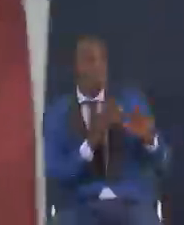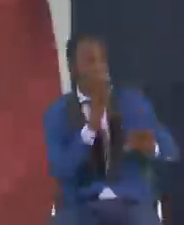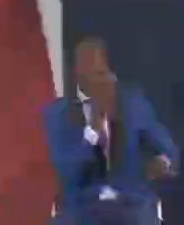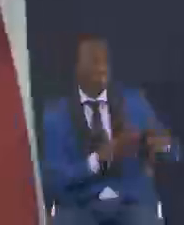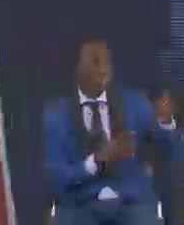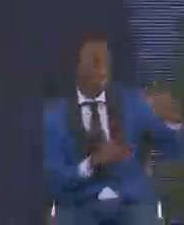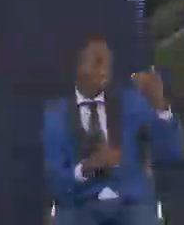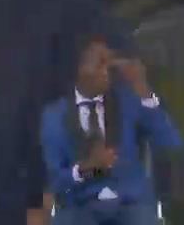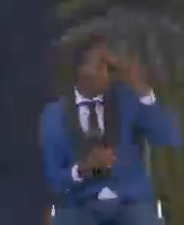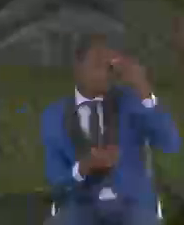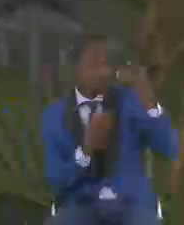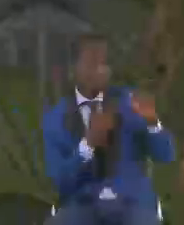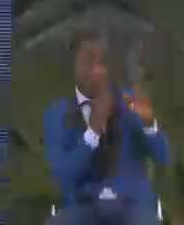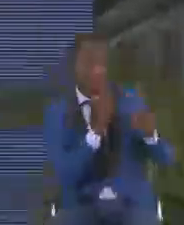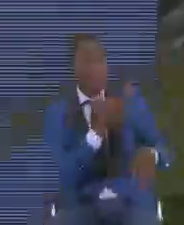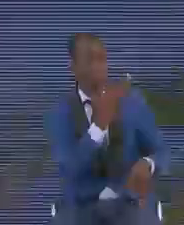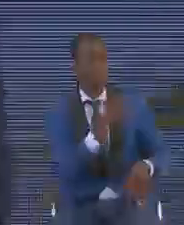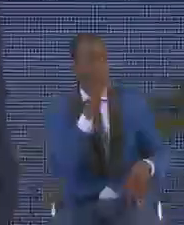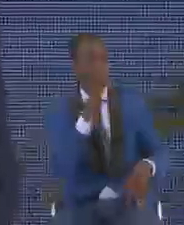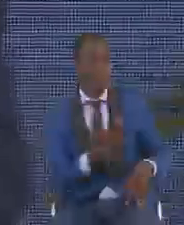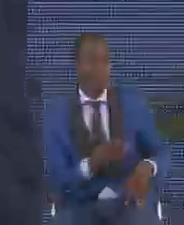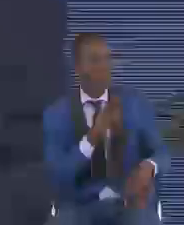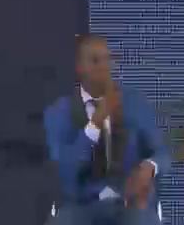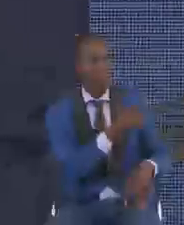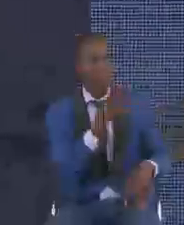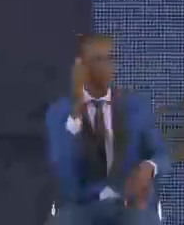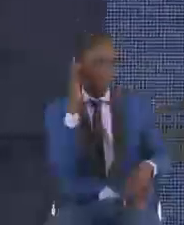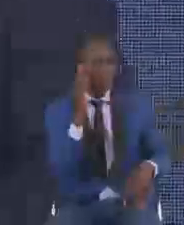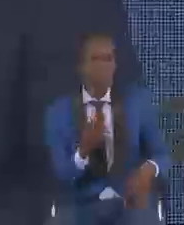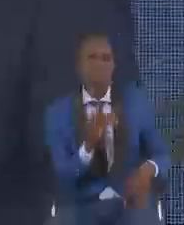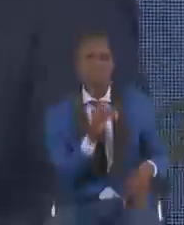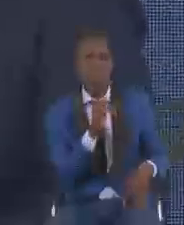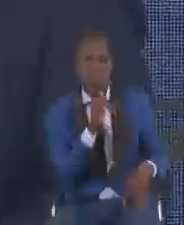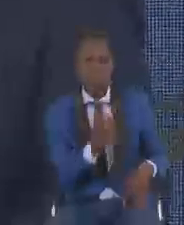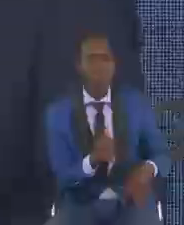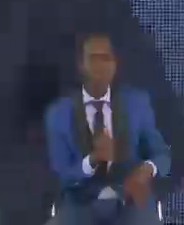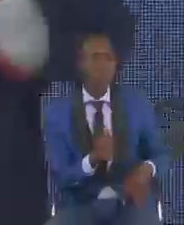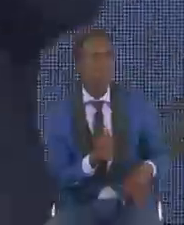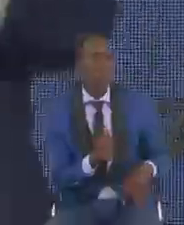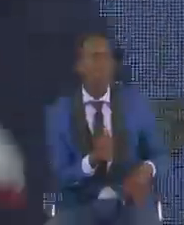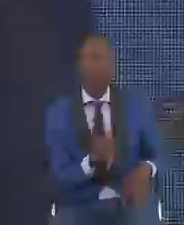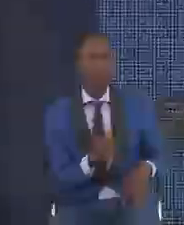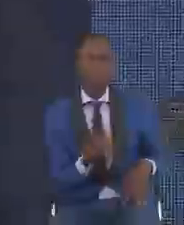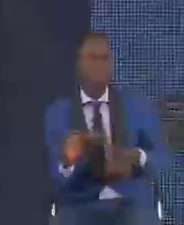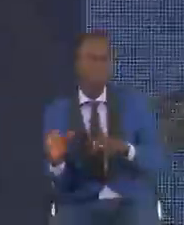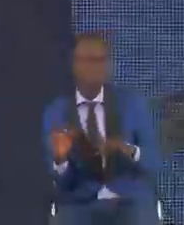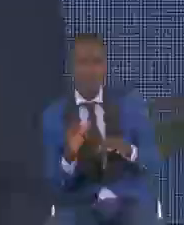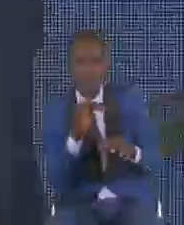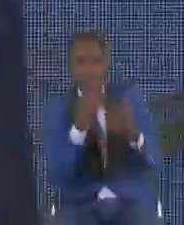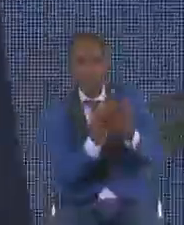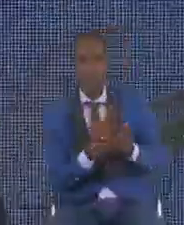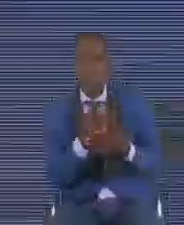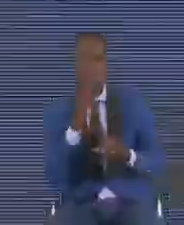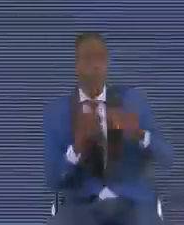gift of God, you will not bring nationalism into our discussion. If you knew the gift of